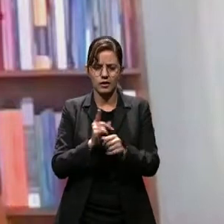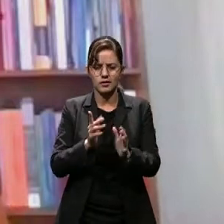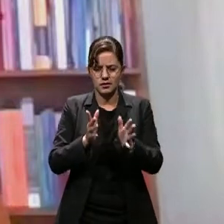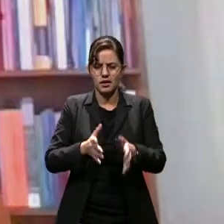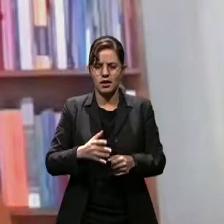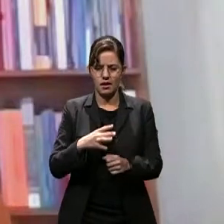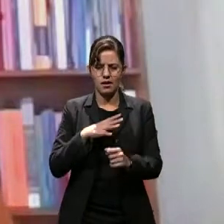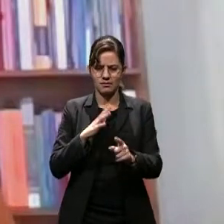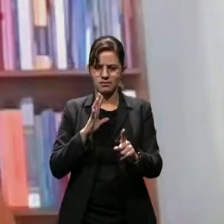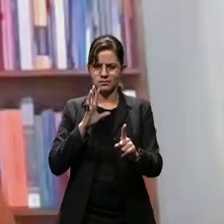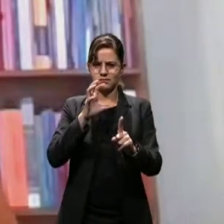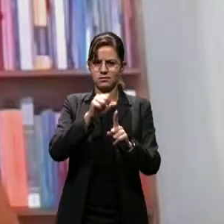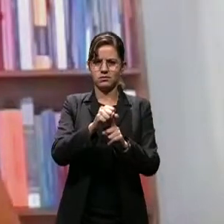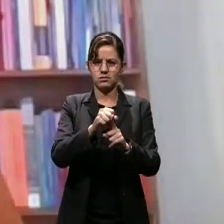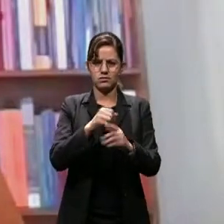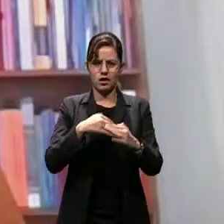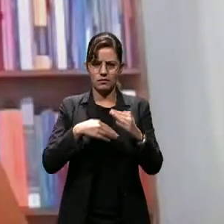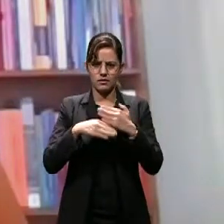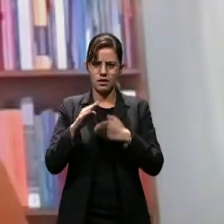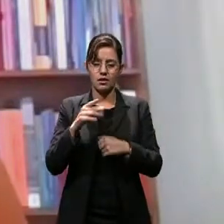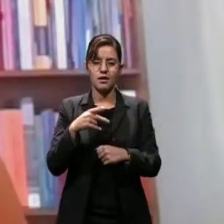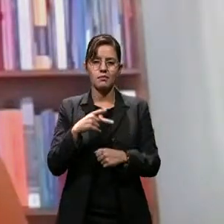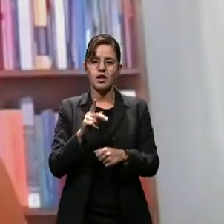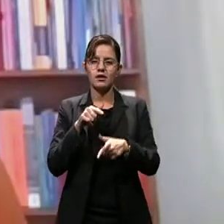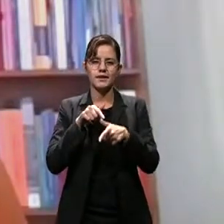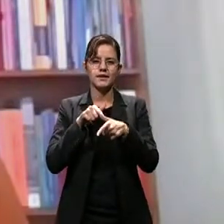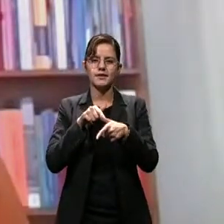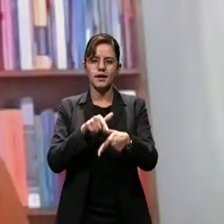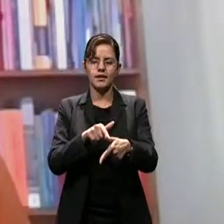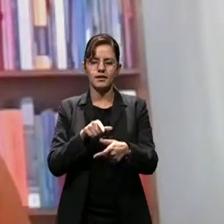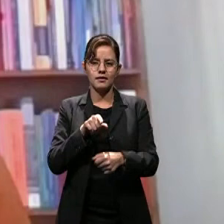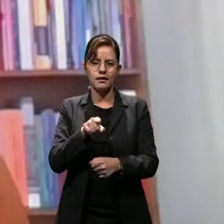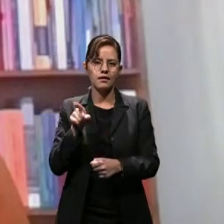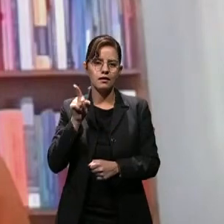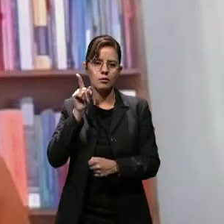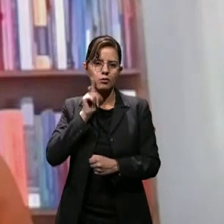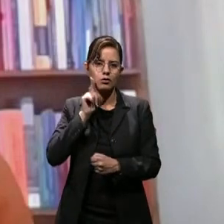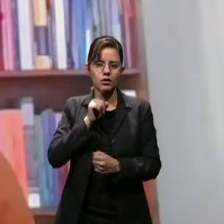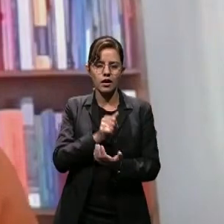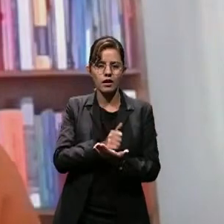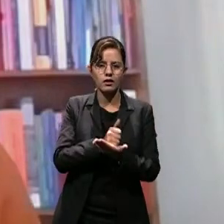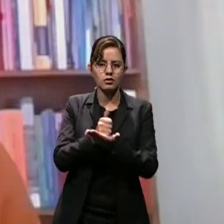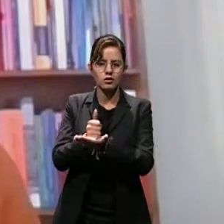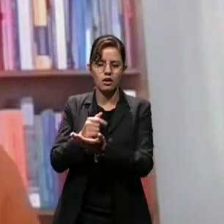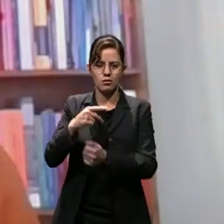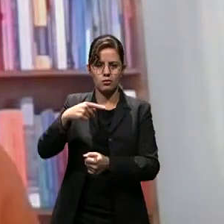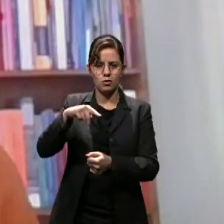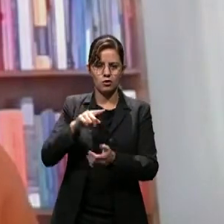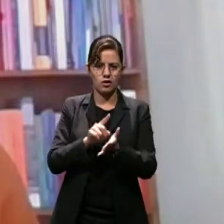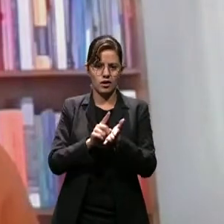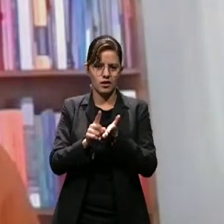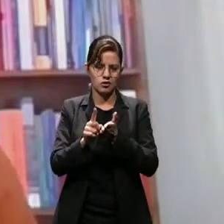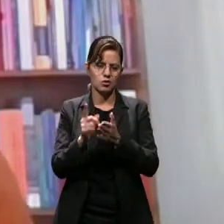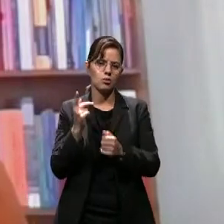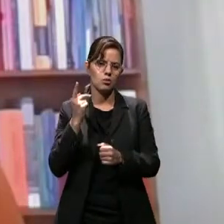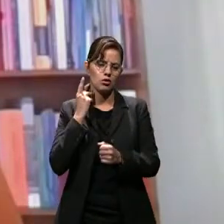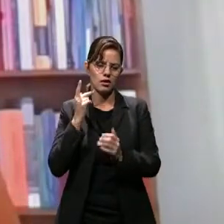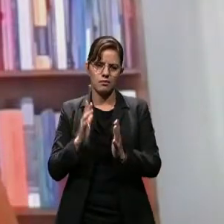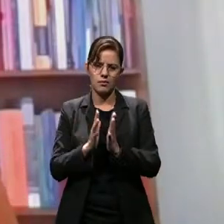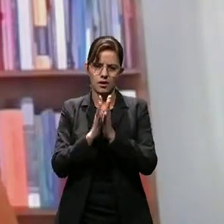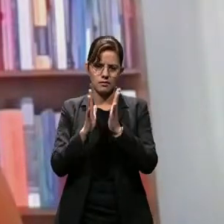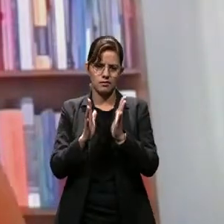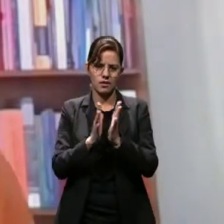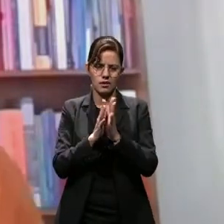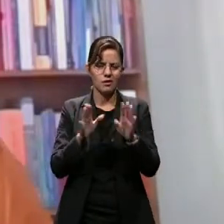this progress to be able to guarantee the rights of women to participate in